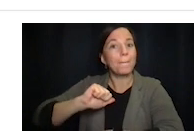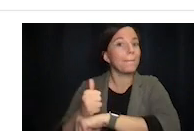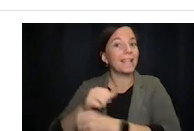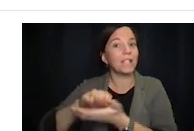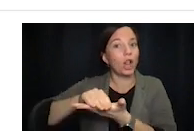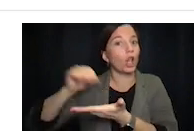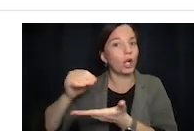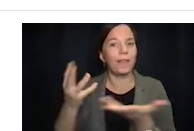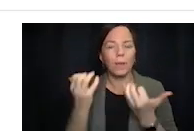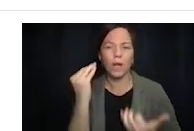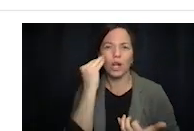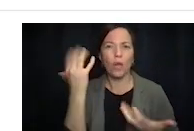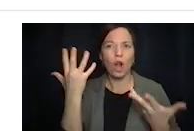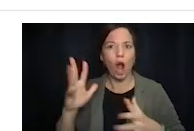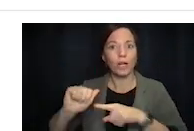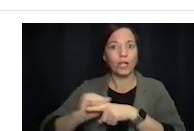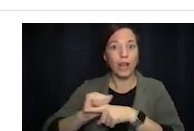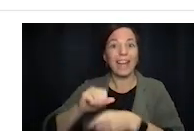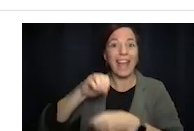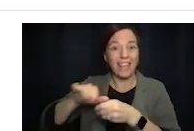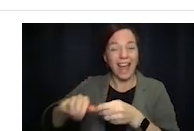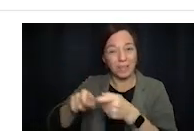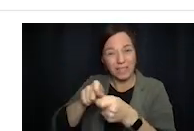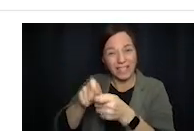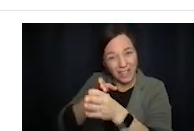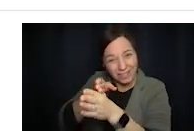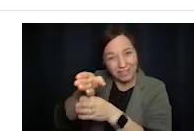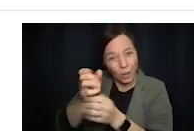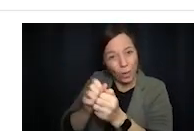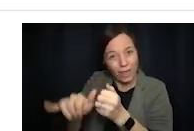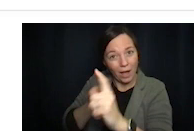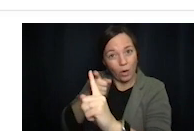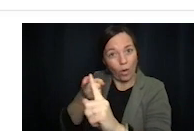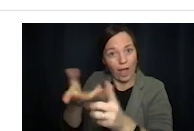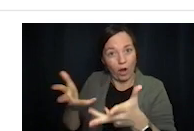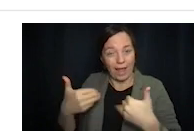they're training towards a particular goal within the